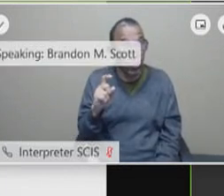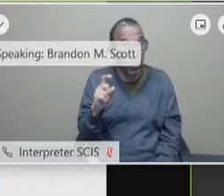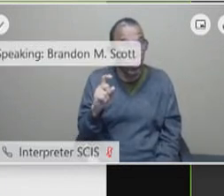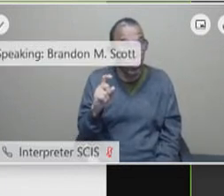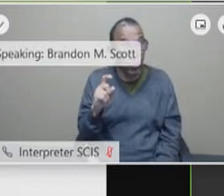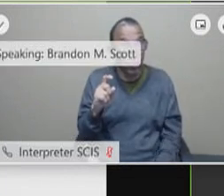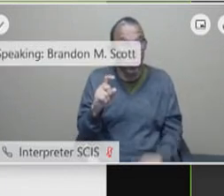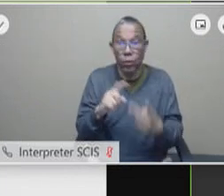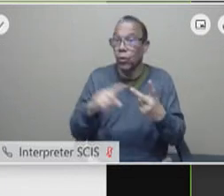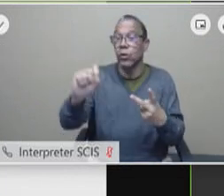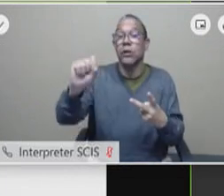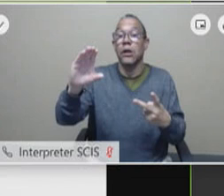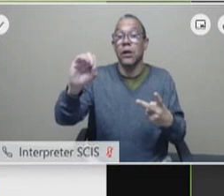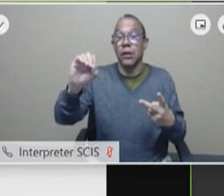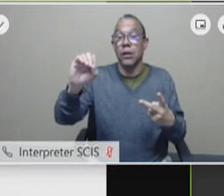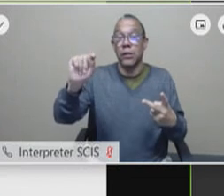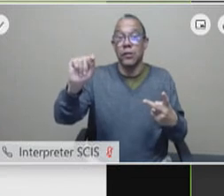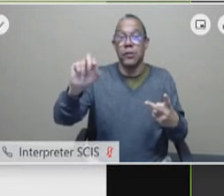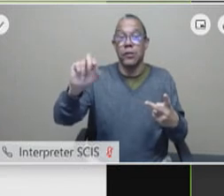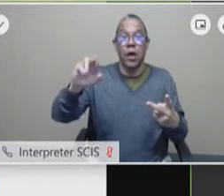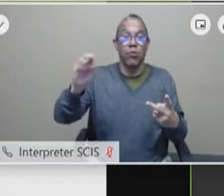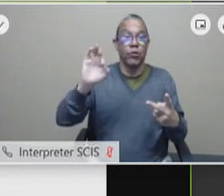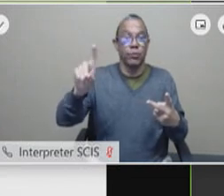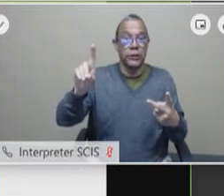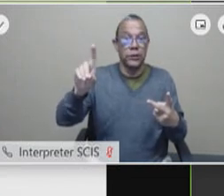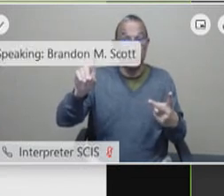Scott Richmond. Scott, are you there?